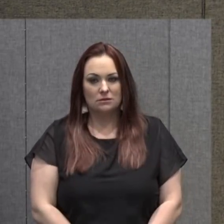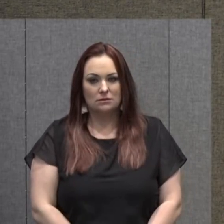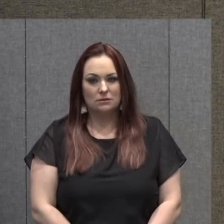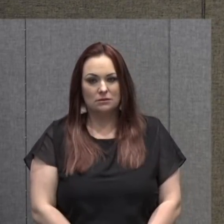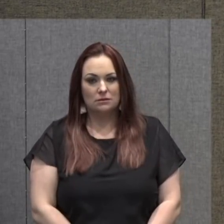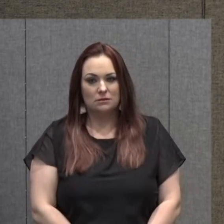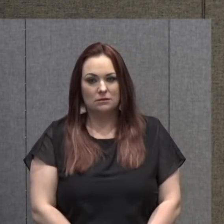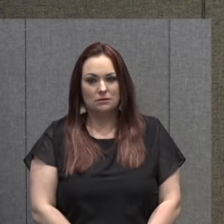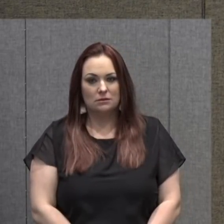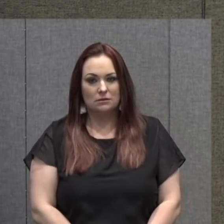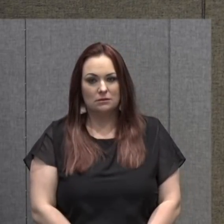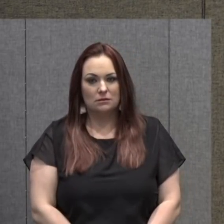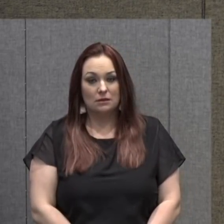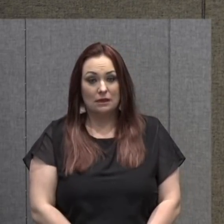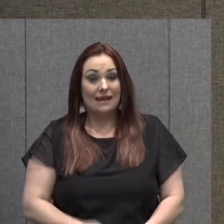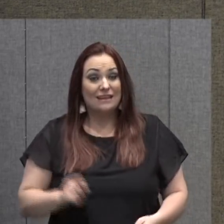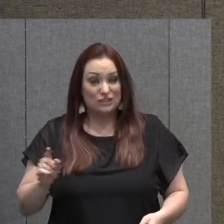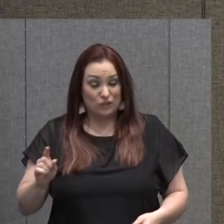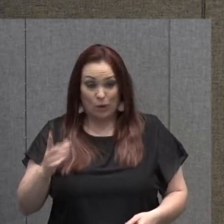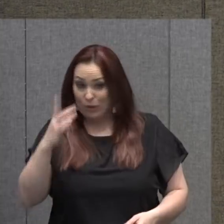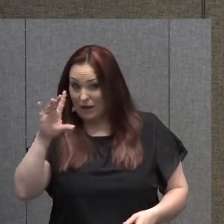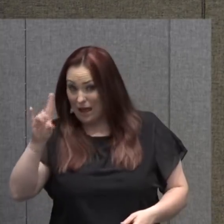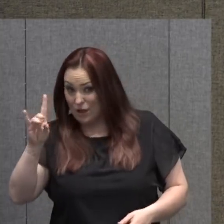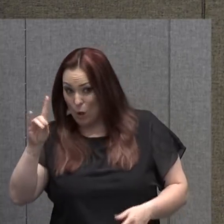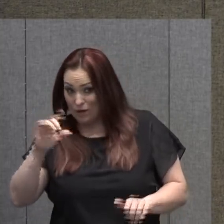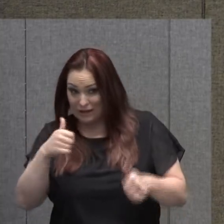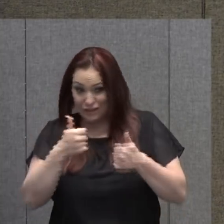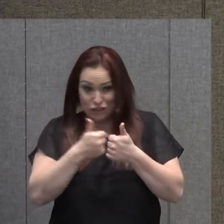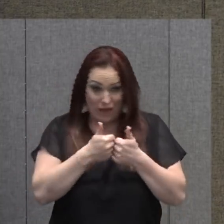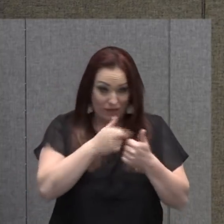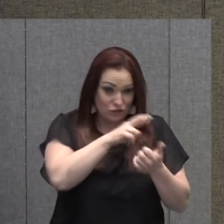to a Fortnite